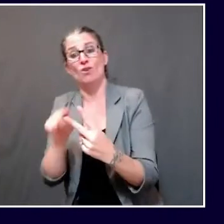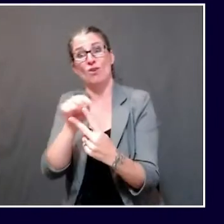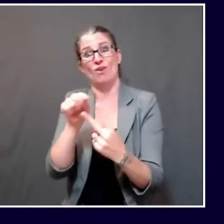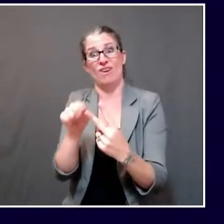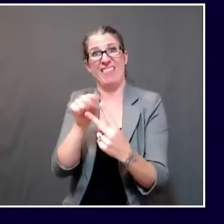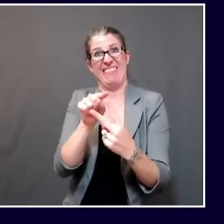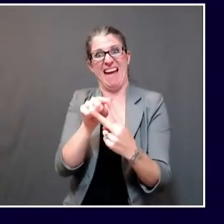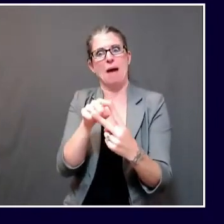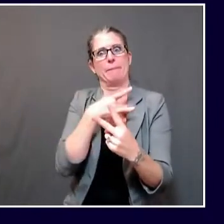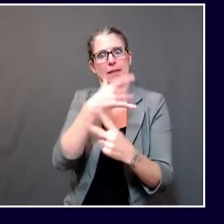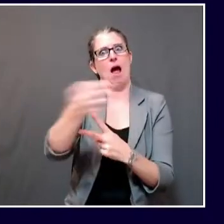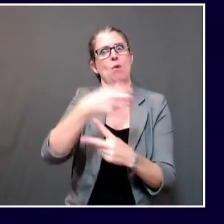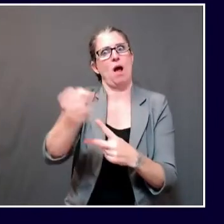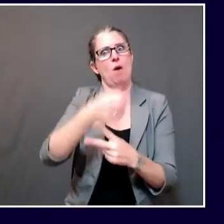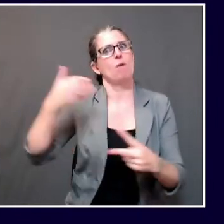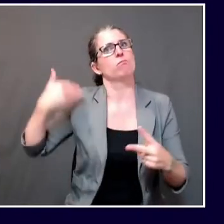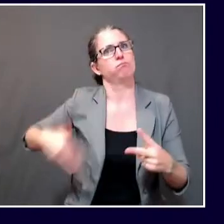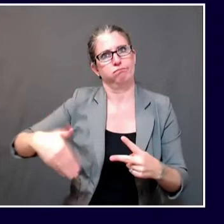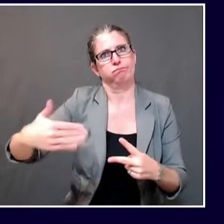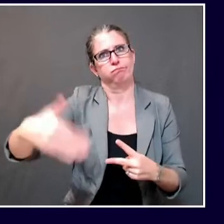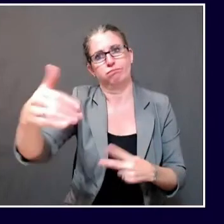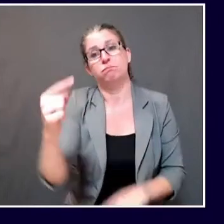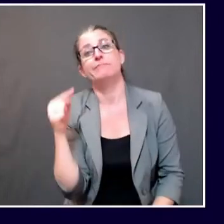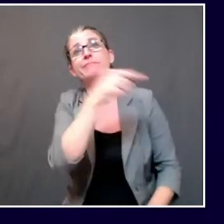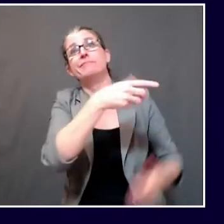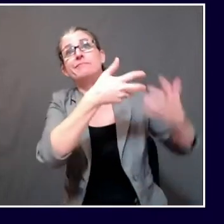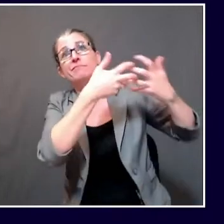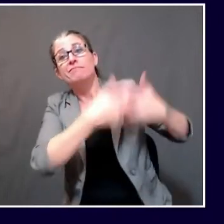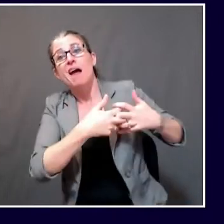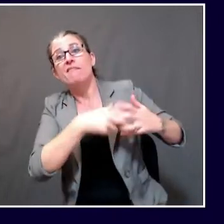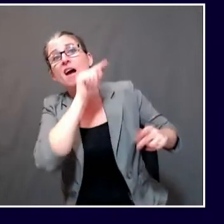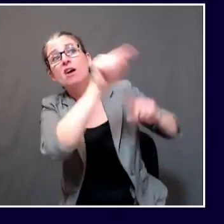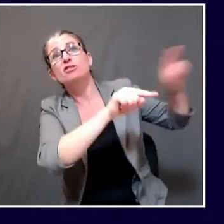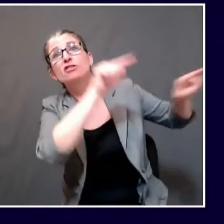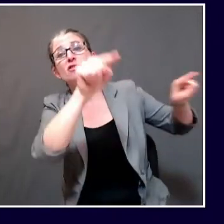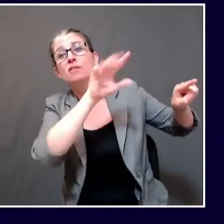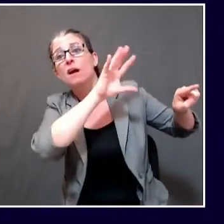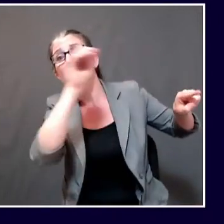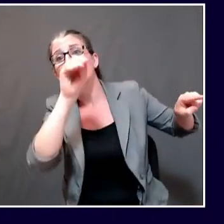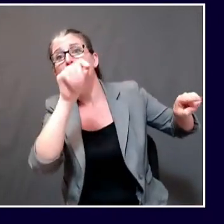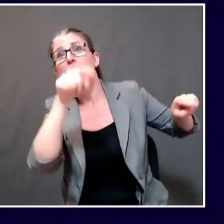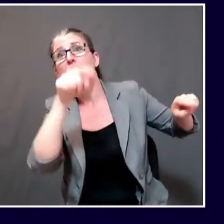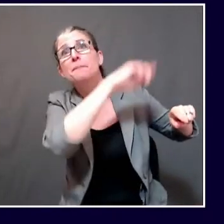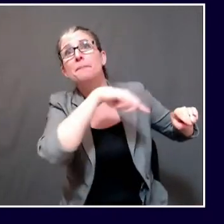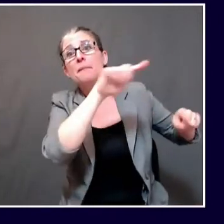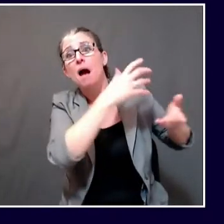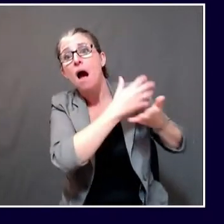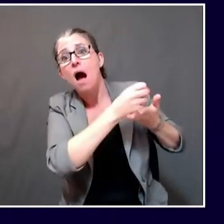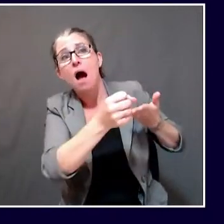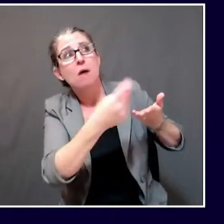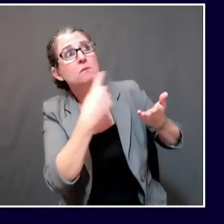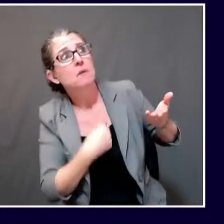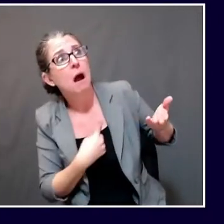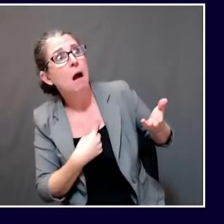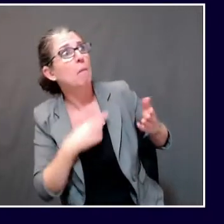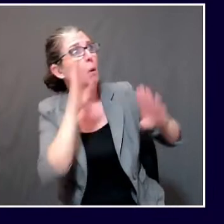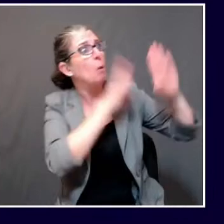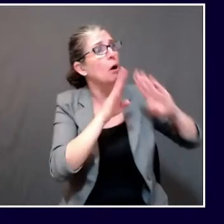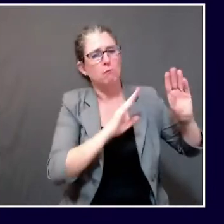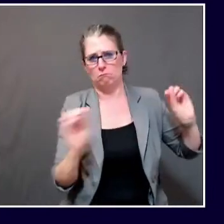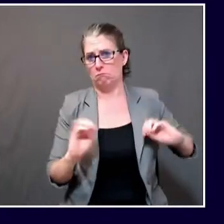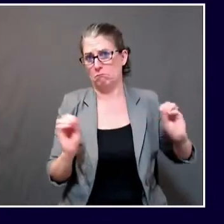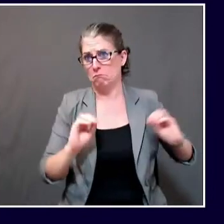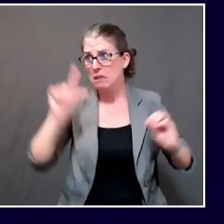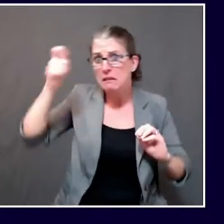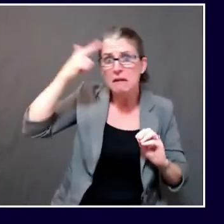availability. So there might be from time to time stockouts. What I would recommend folks to do is to call your physician's office,